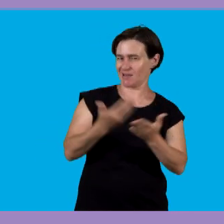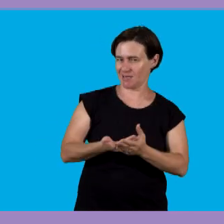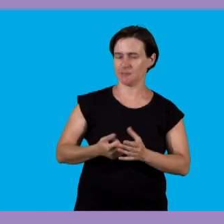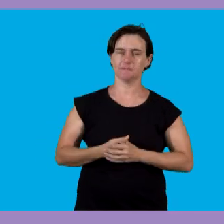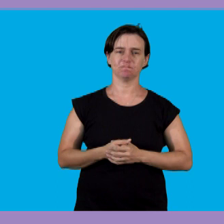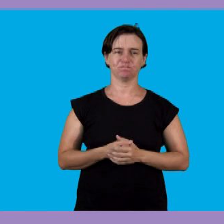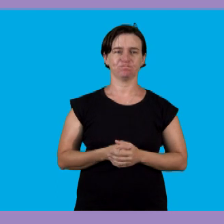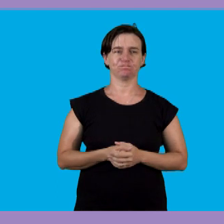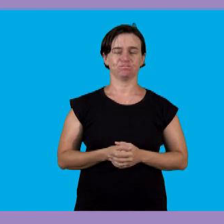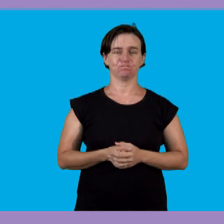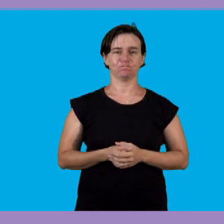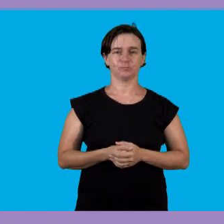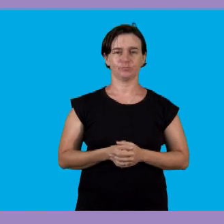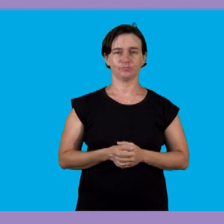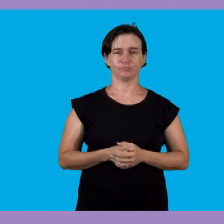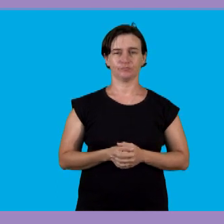of course we are